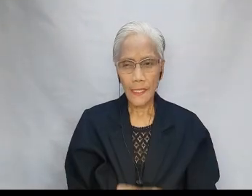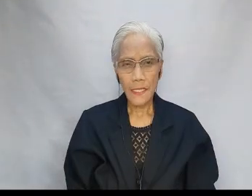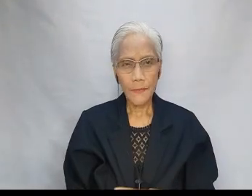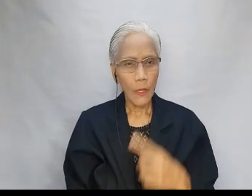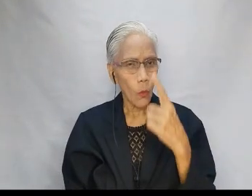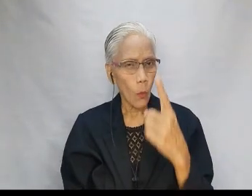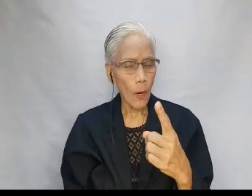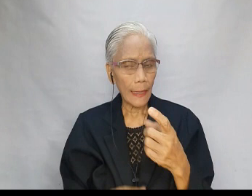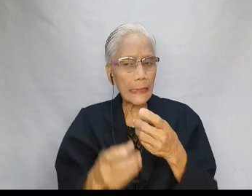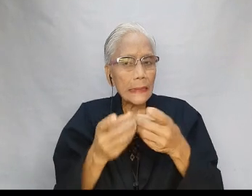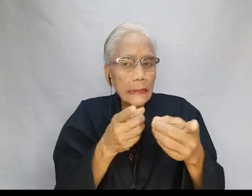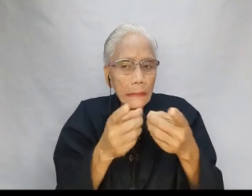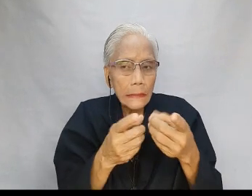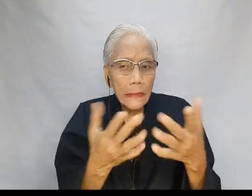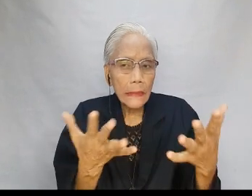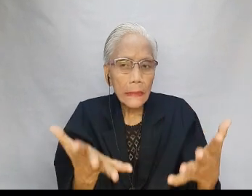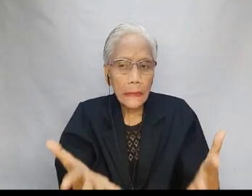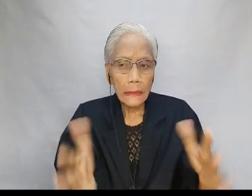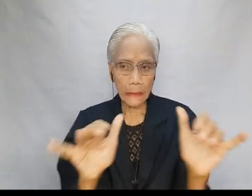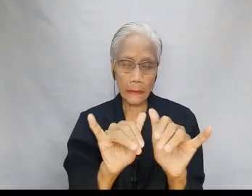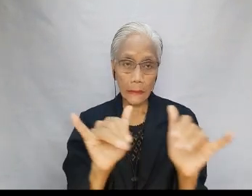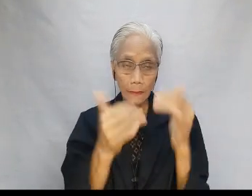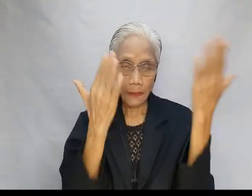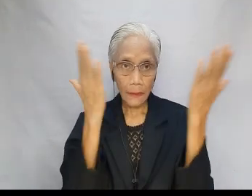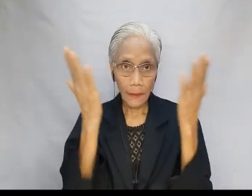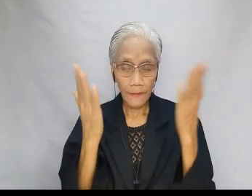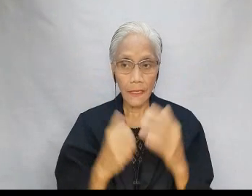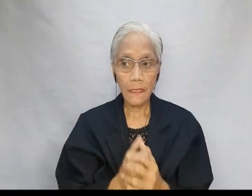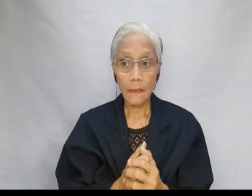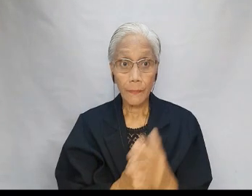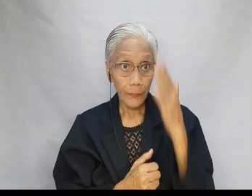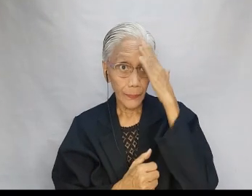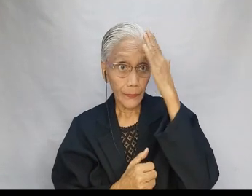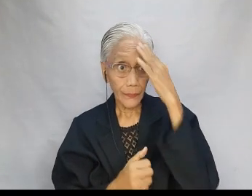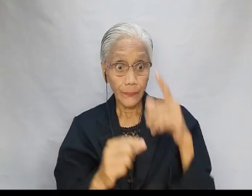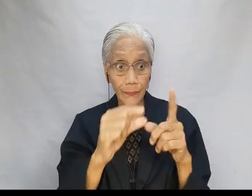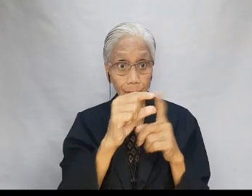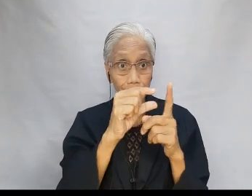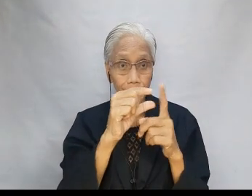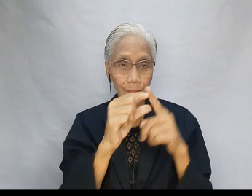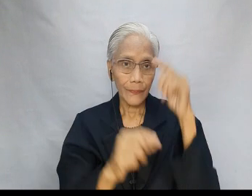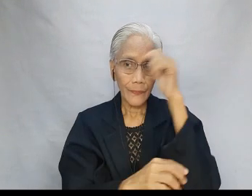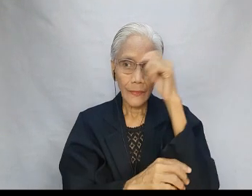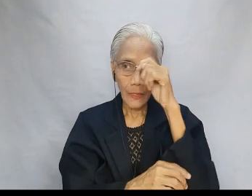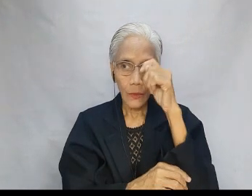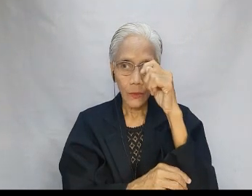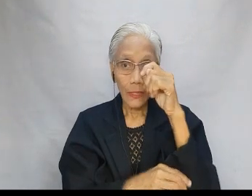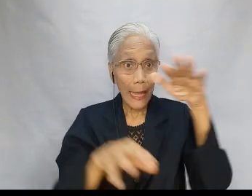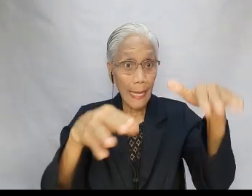one in discipline, one in the same service." You know, our Tagalog word for